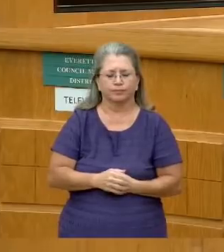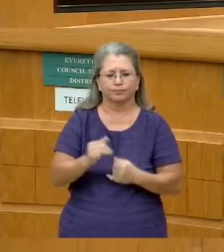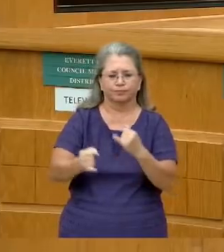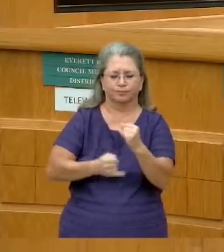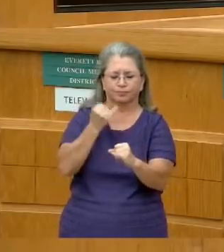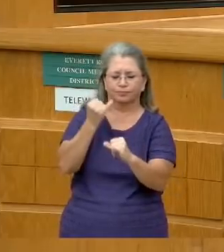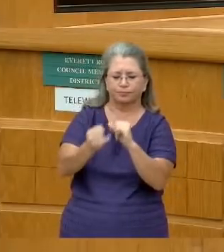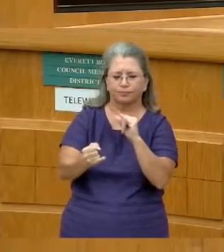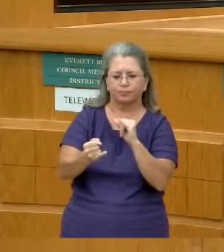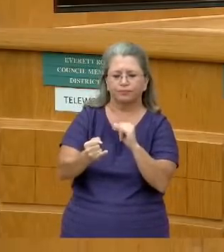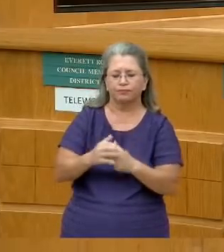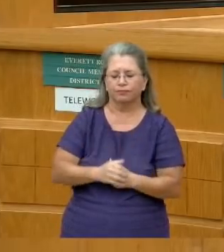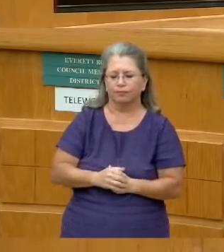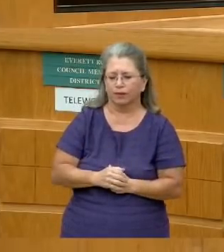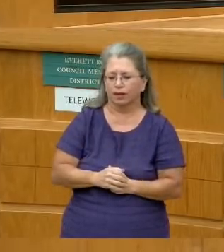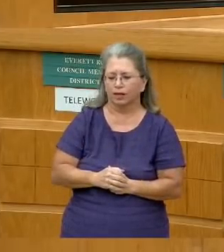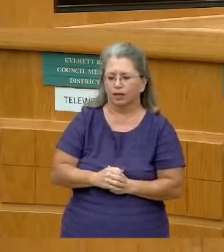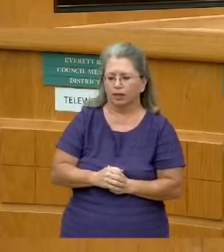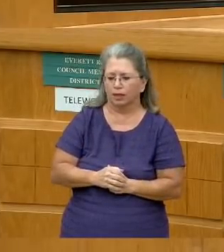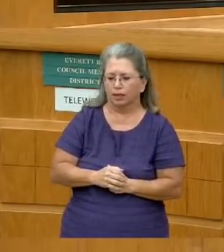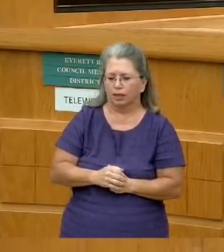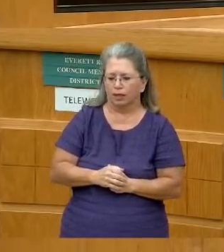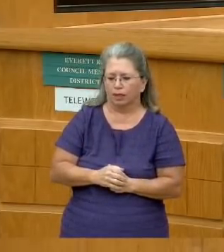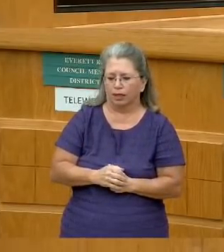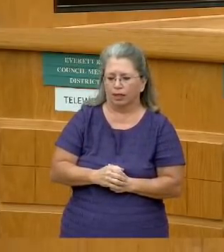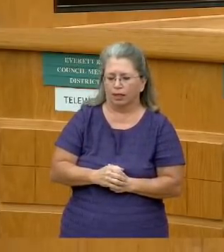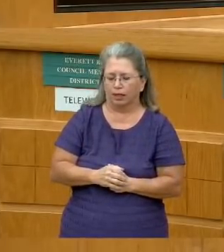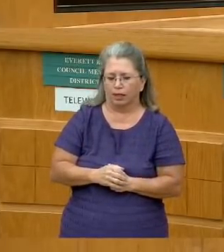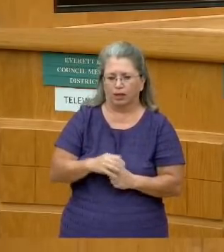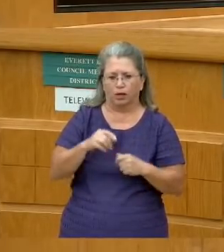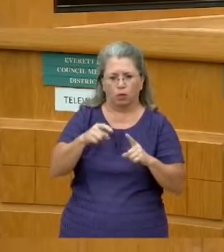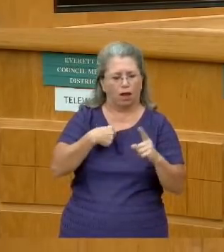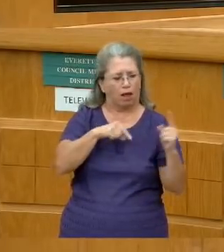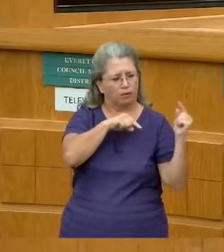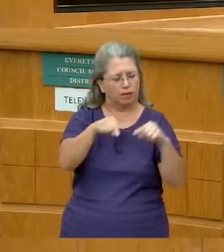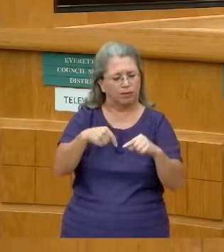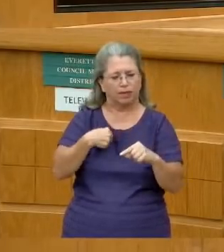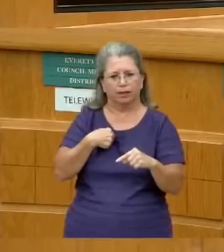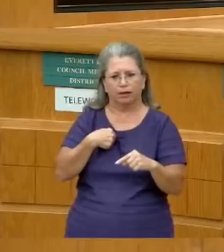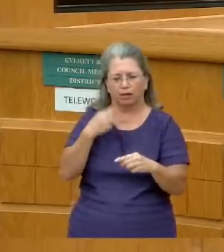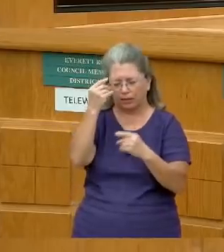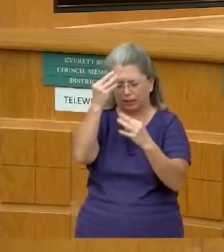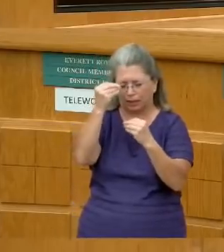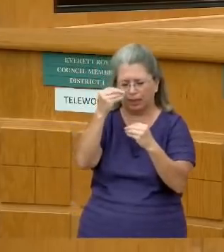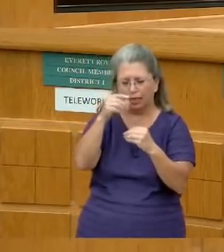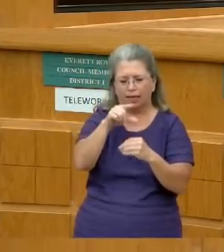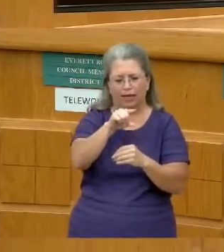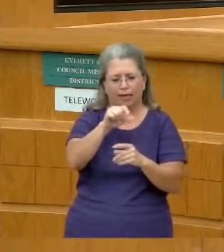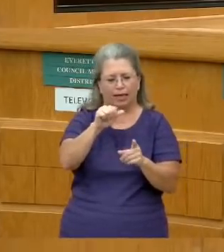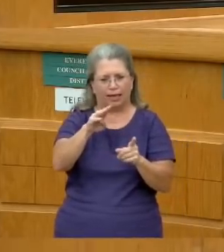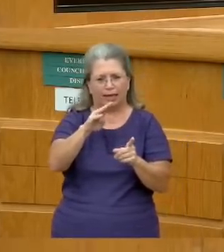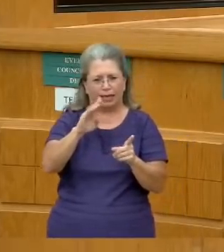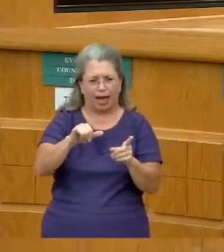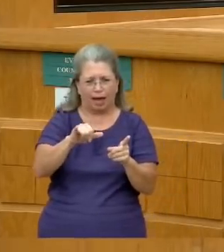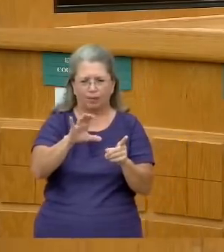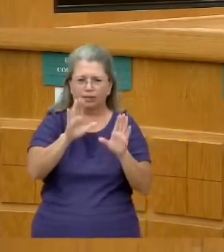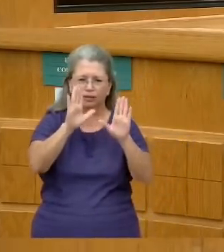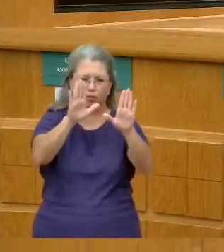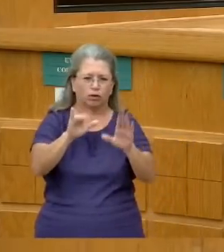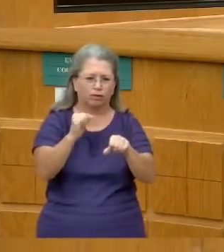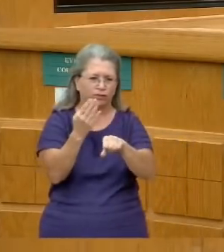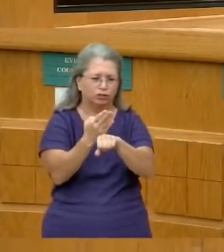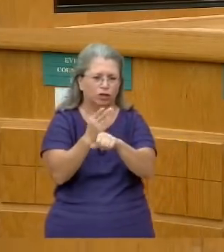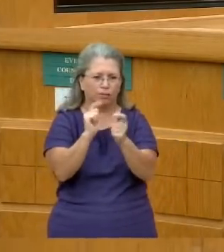Finally, I thought about this on the way over, and Gabby does such a great job of translating,